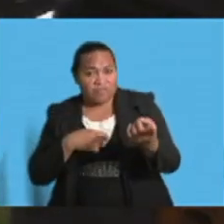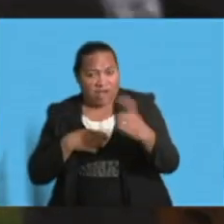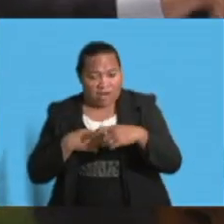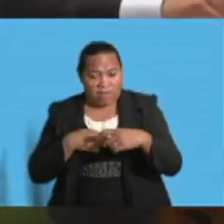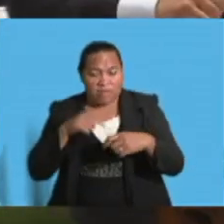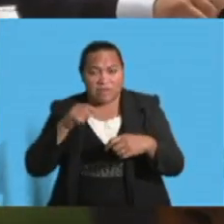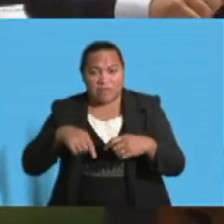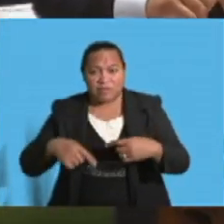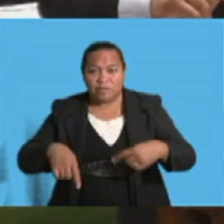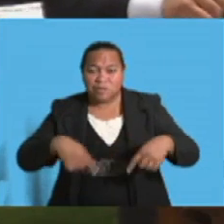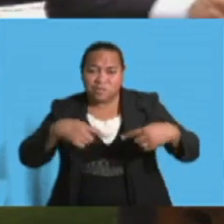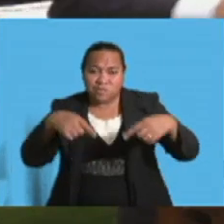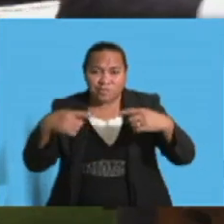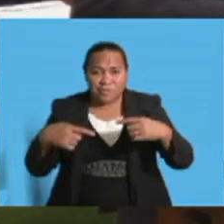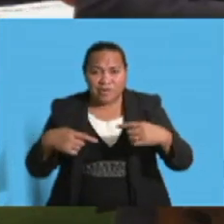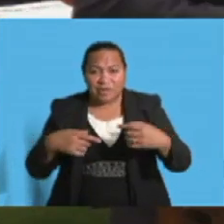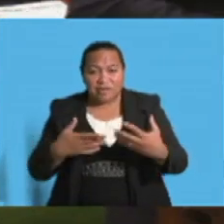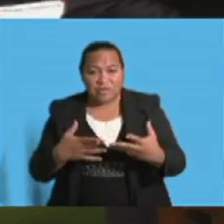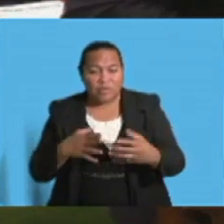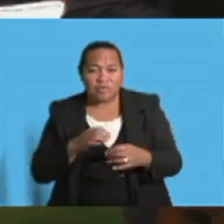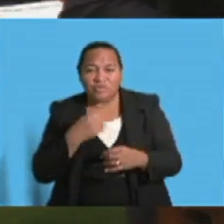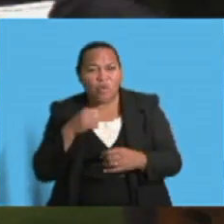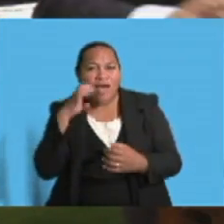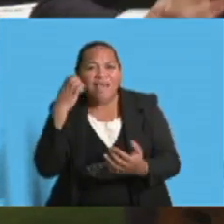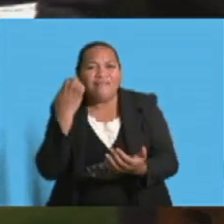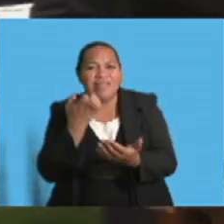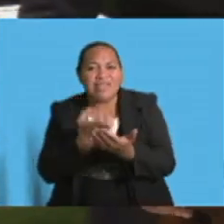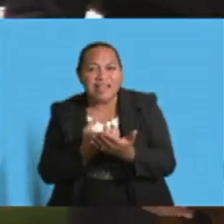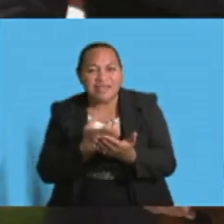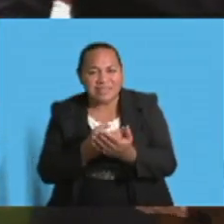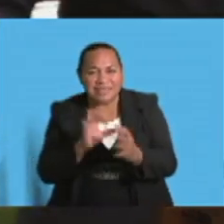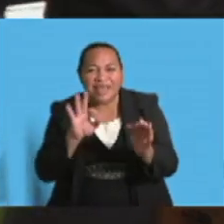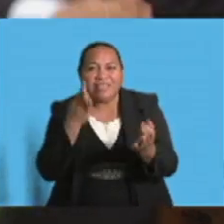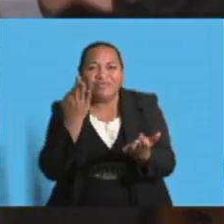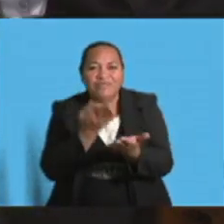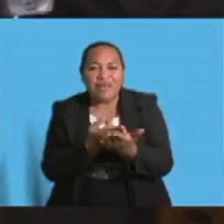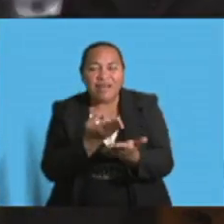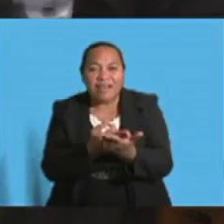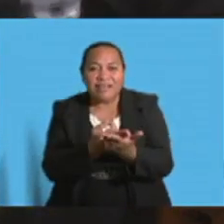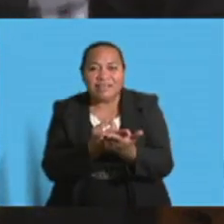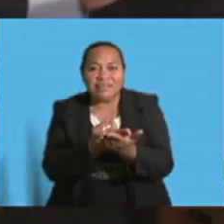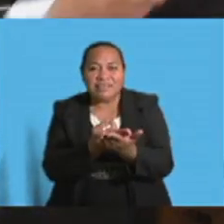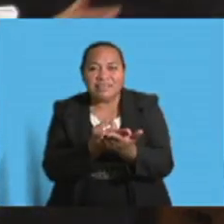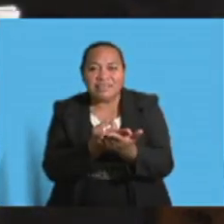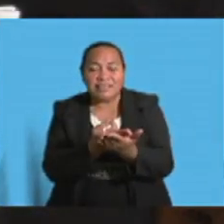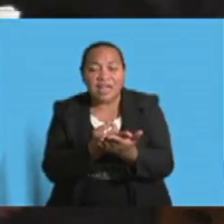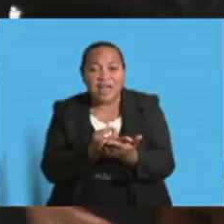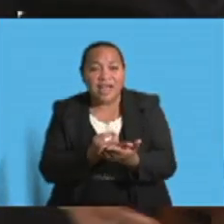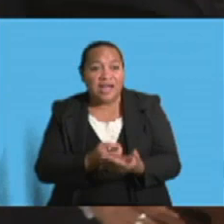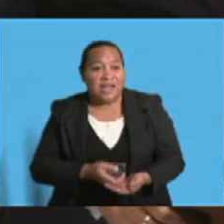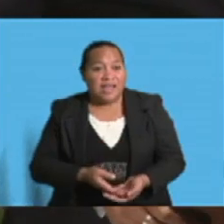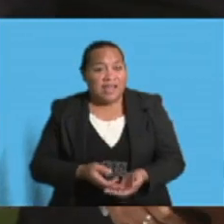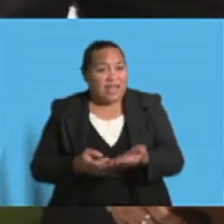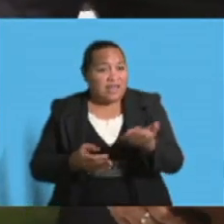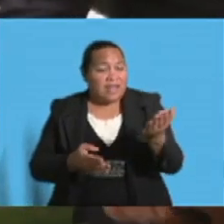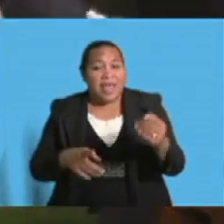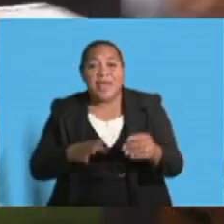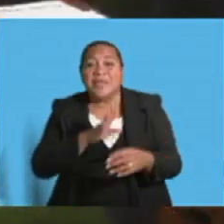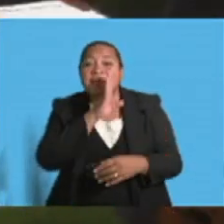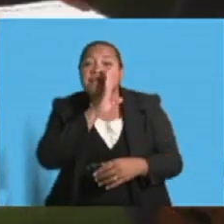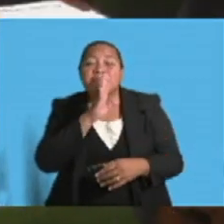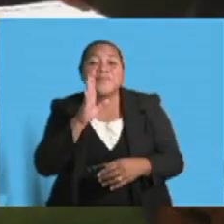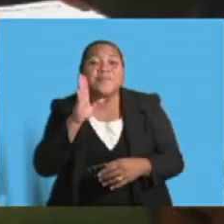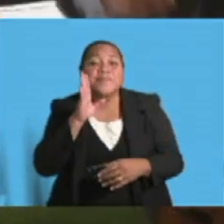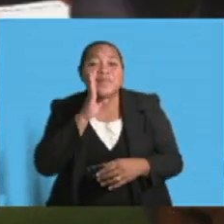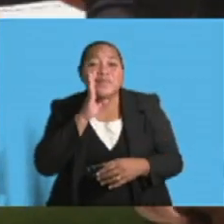without any evidence based on empirical evidence, no facts. They have in fact completely missed out mentioning